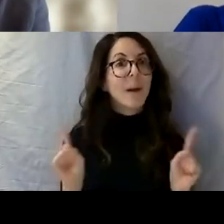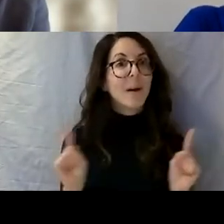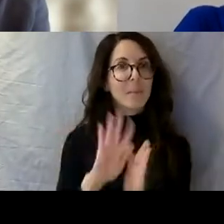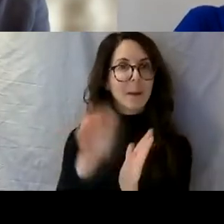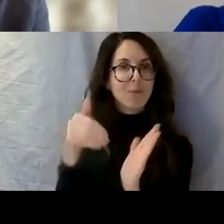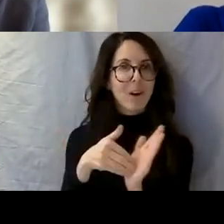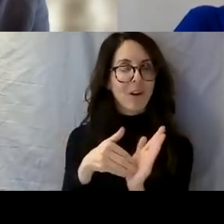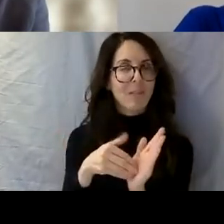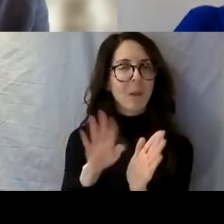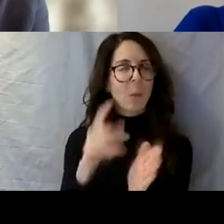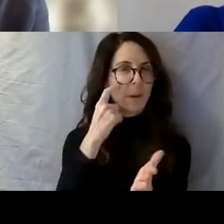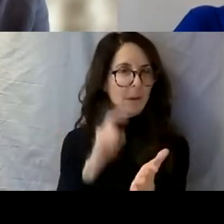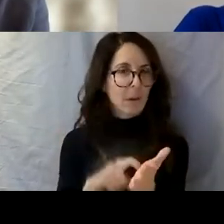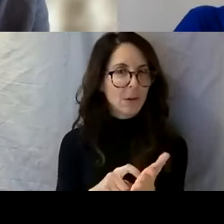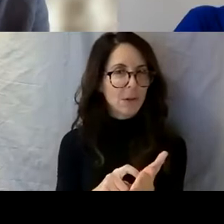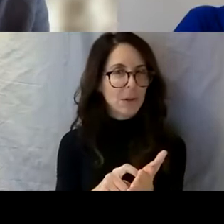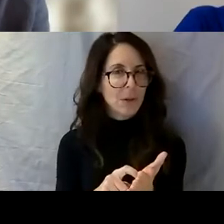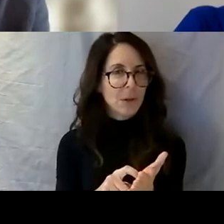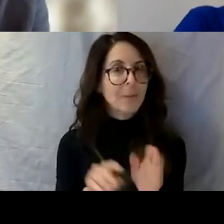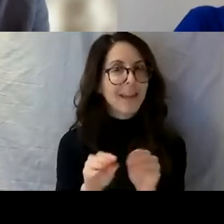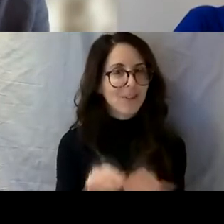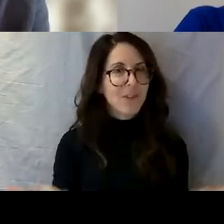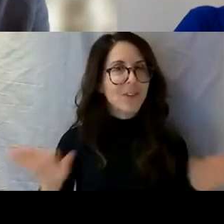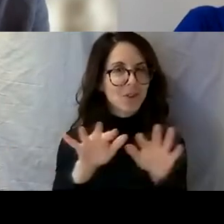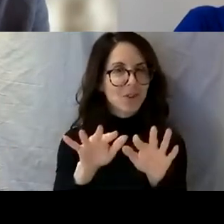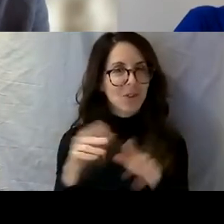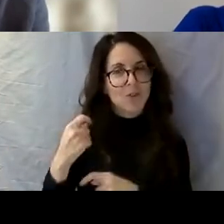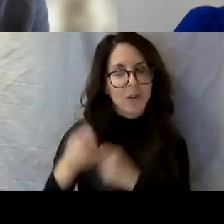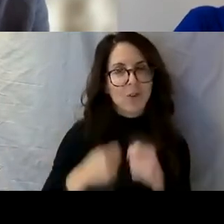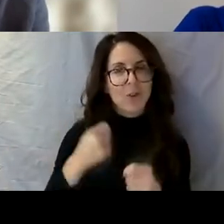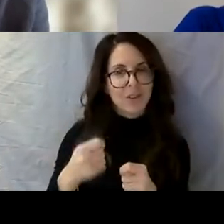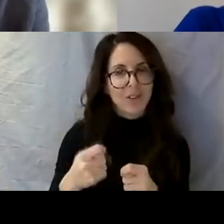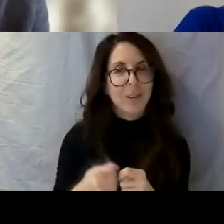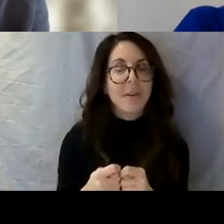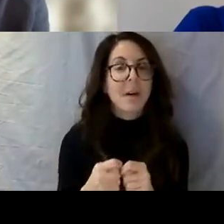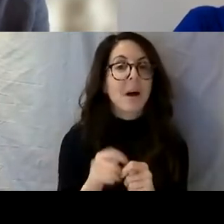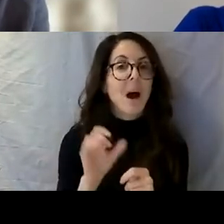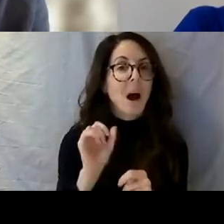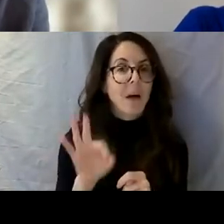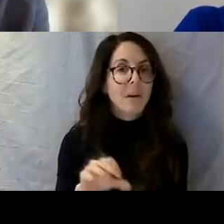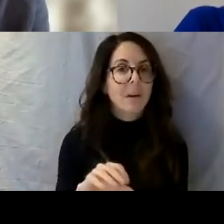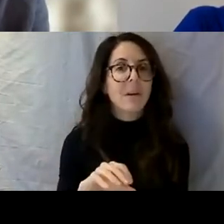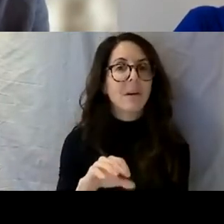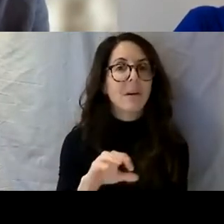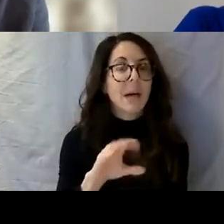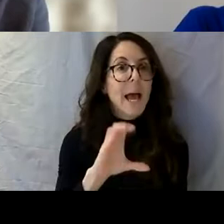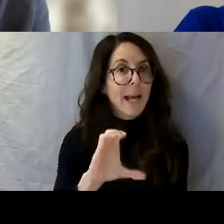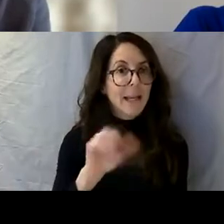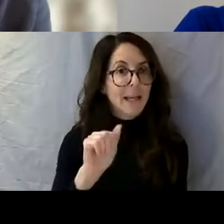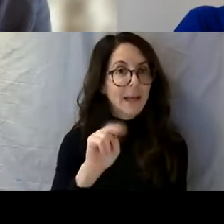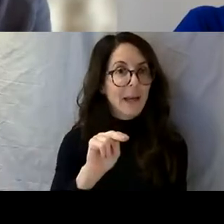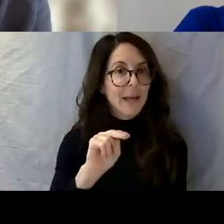want to acknowledge that that is the traditional and unceded territory of the Kanien'kehá:ka, the